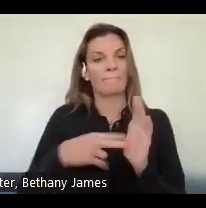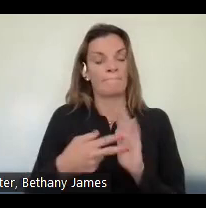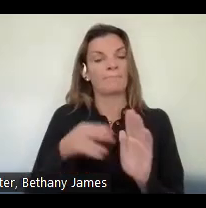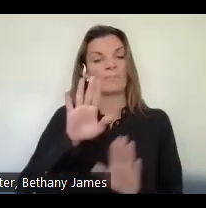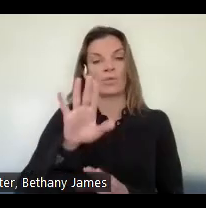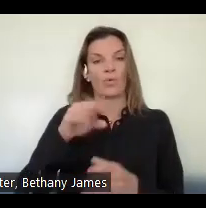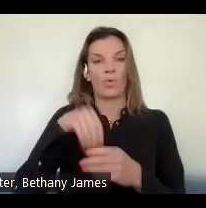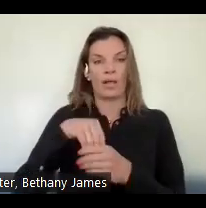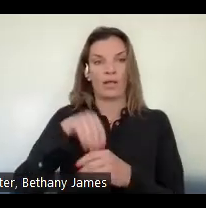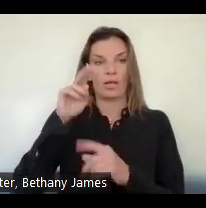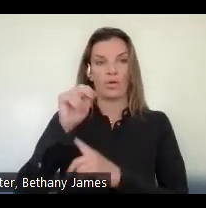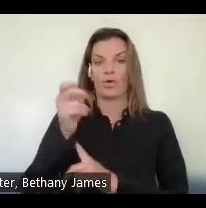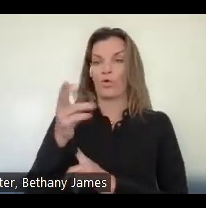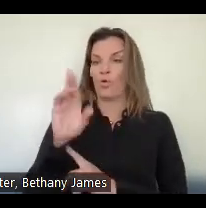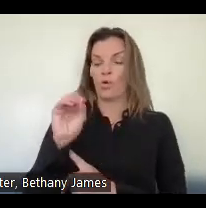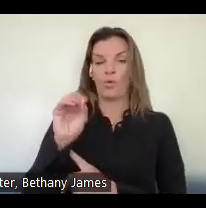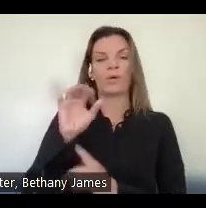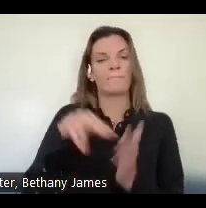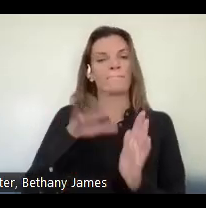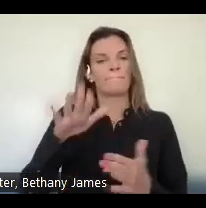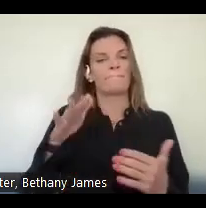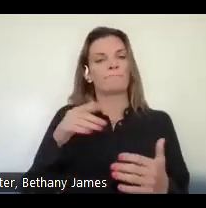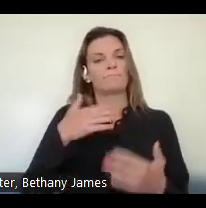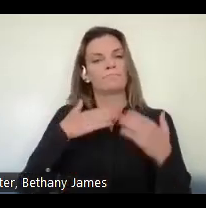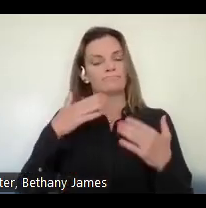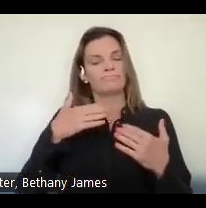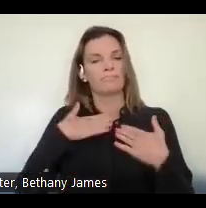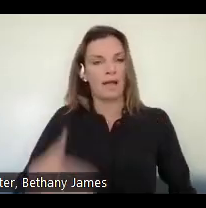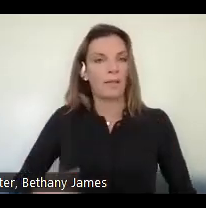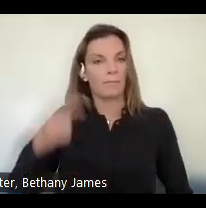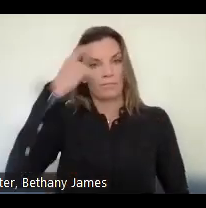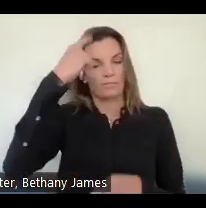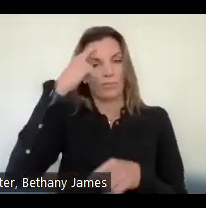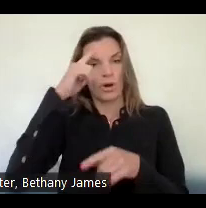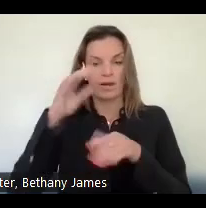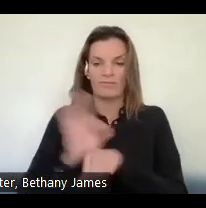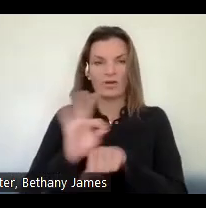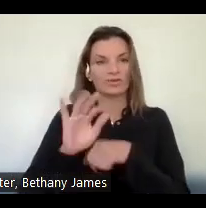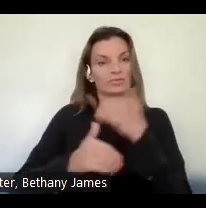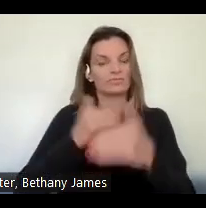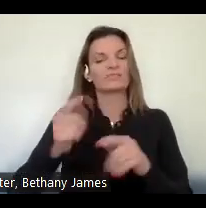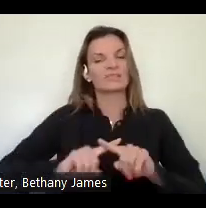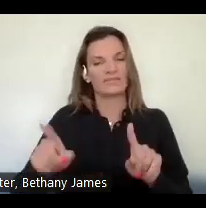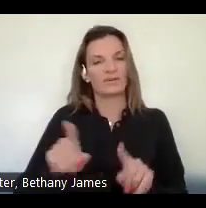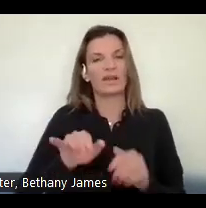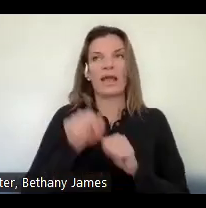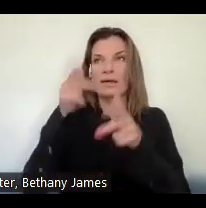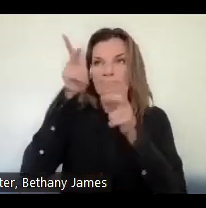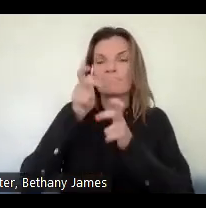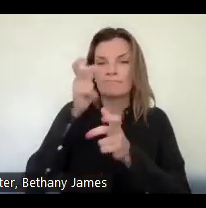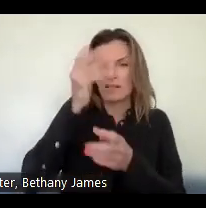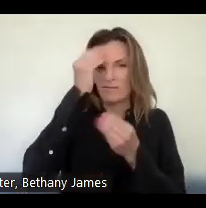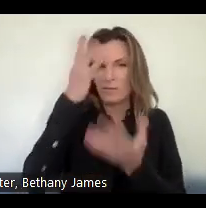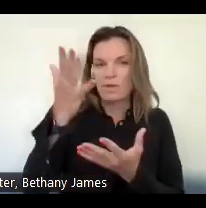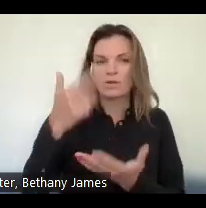of differences in brain functioning, including how some people learn, how others process information or their